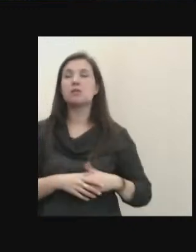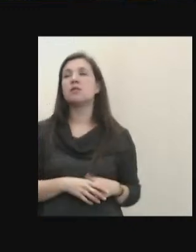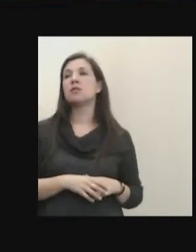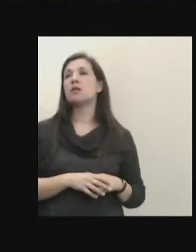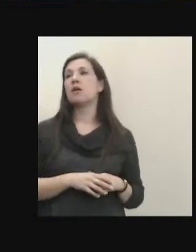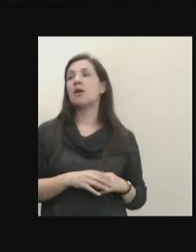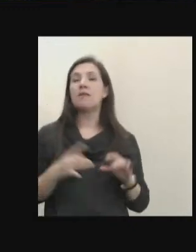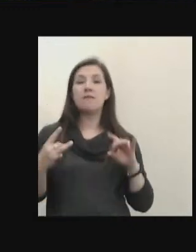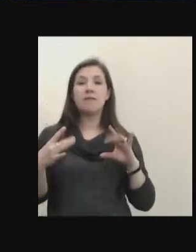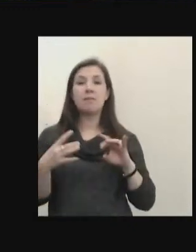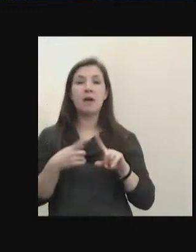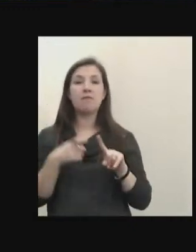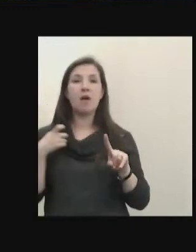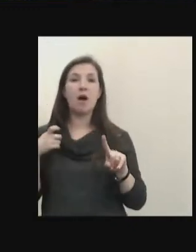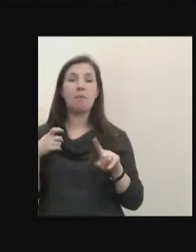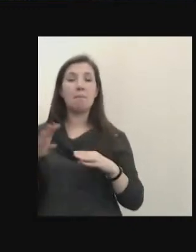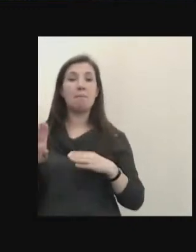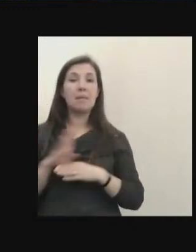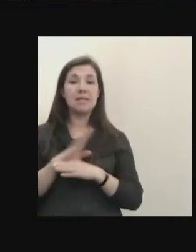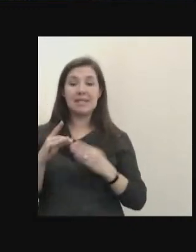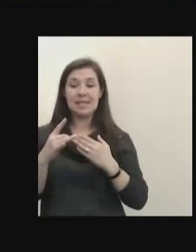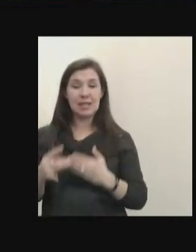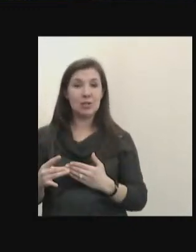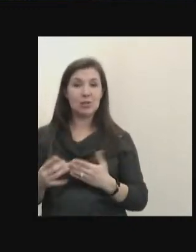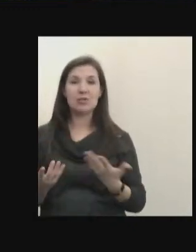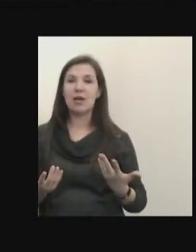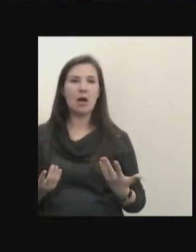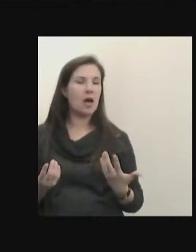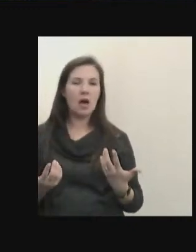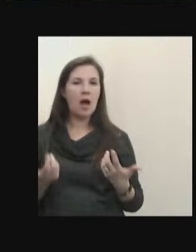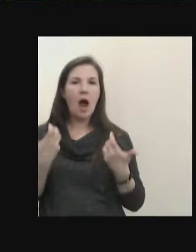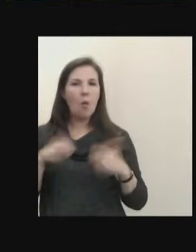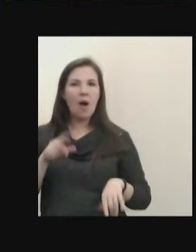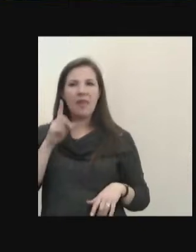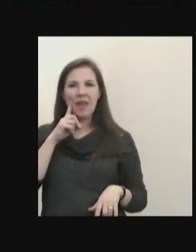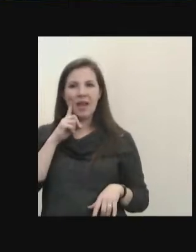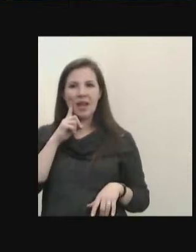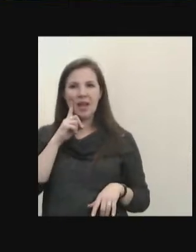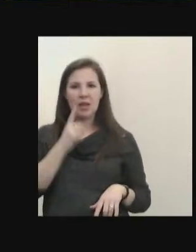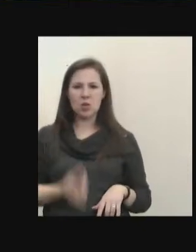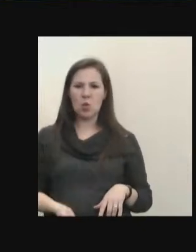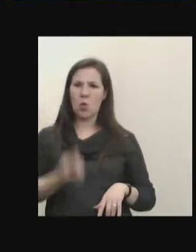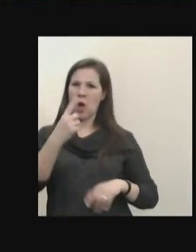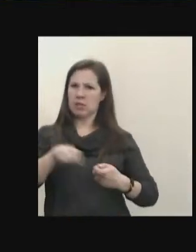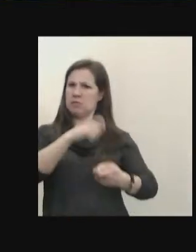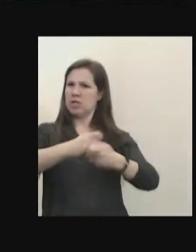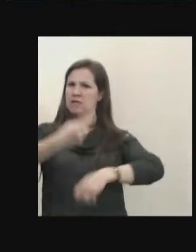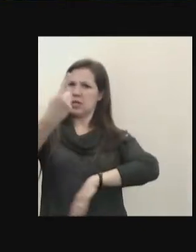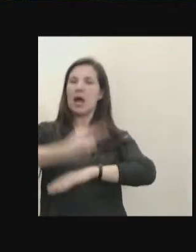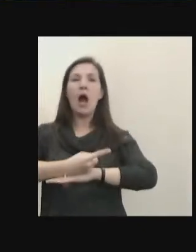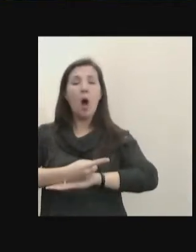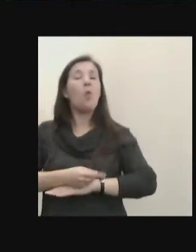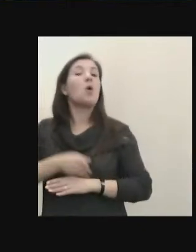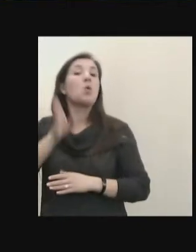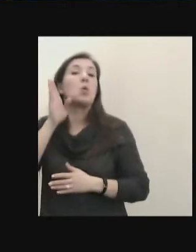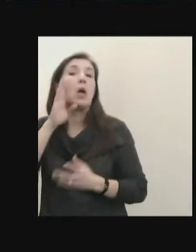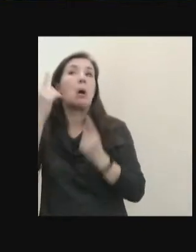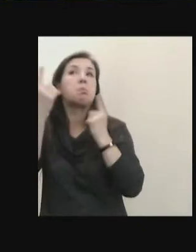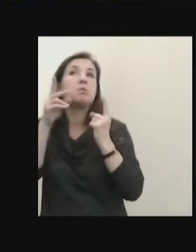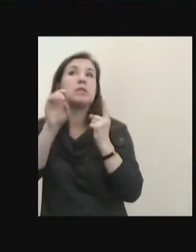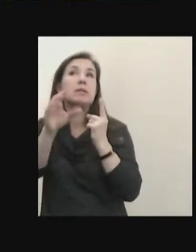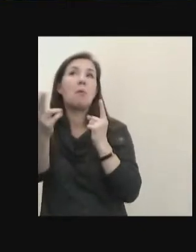feedback from the business leaders. So I don't want anybody to think there's any one particular day. We said we would revisit on December 13th, and we